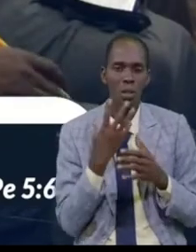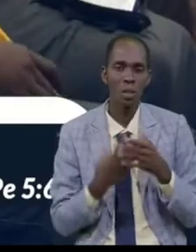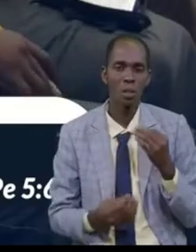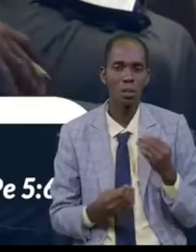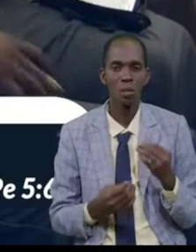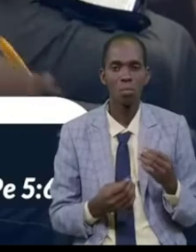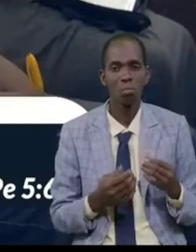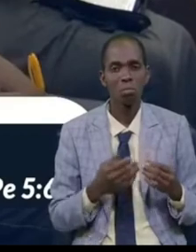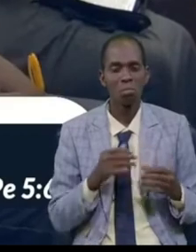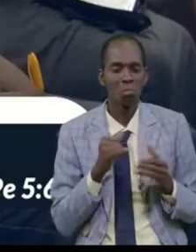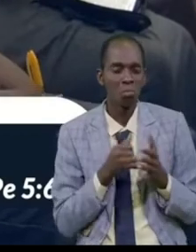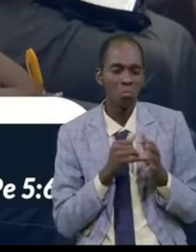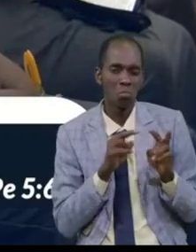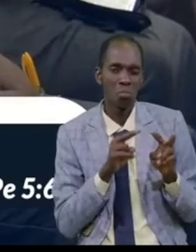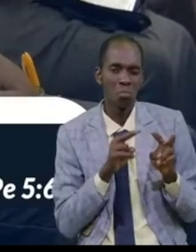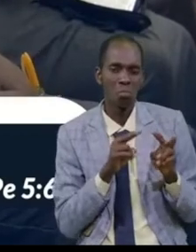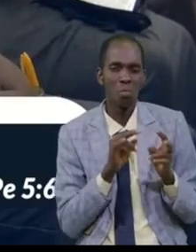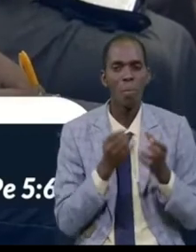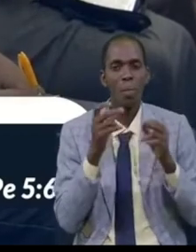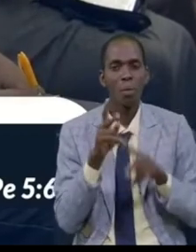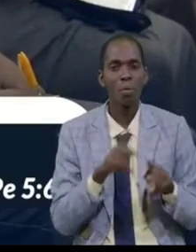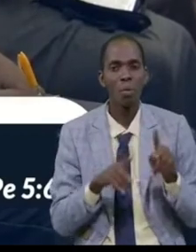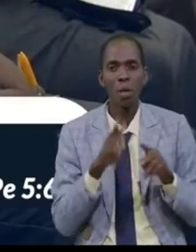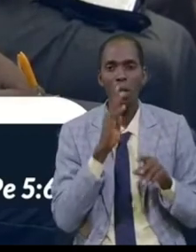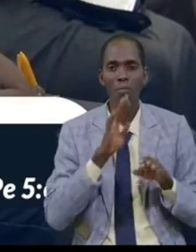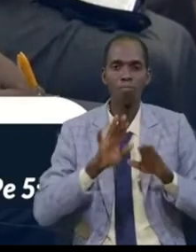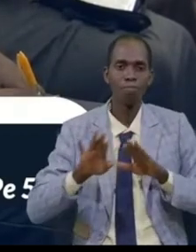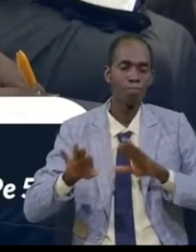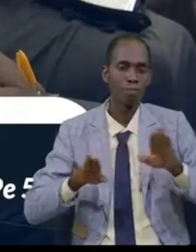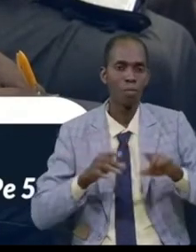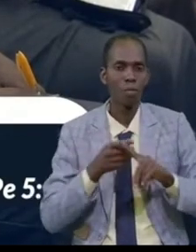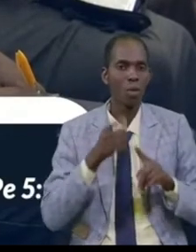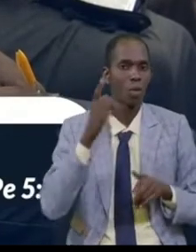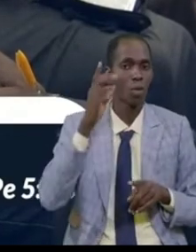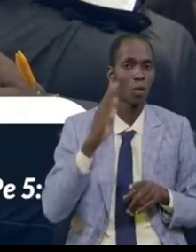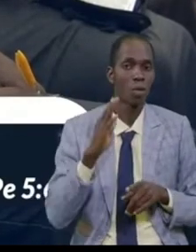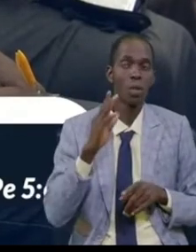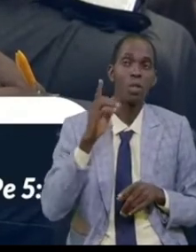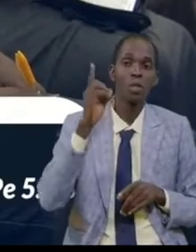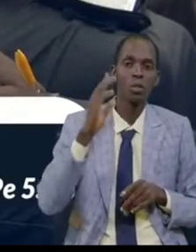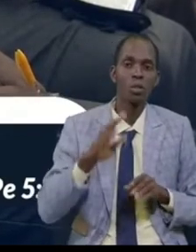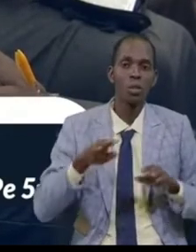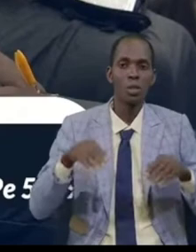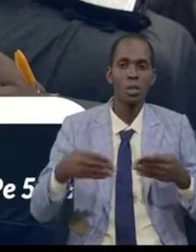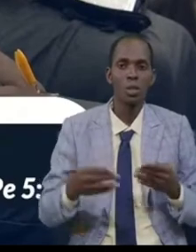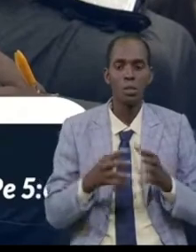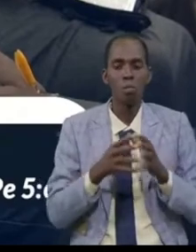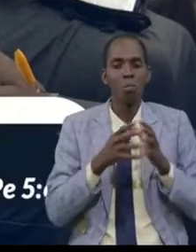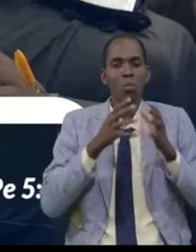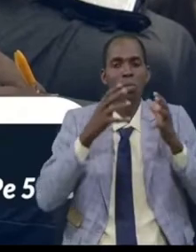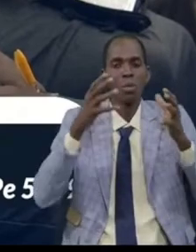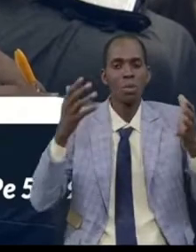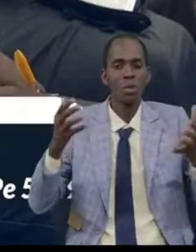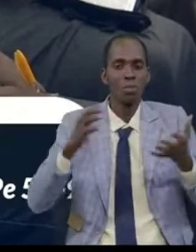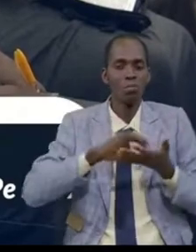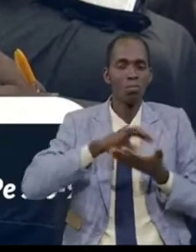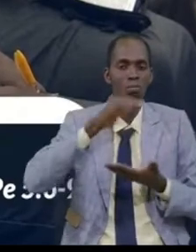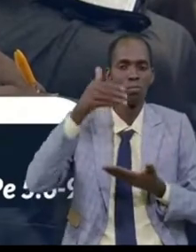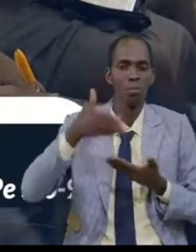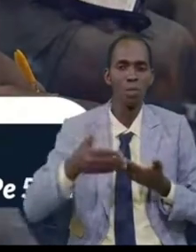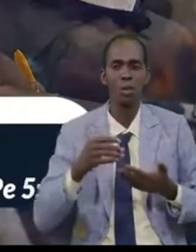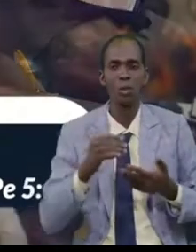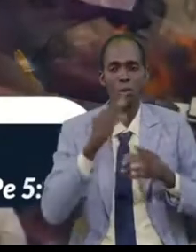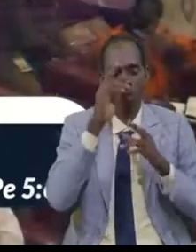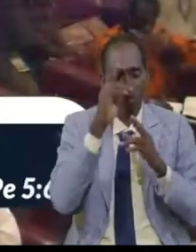people are different from God. God gives abundant honor to that